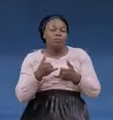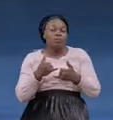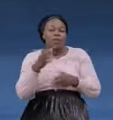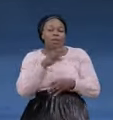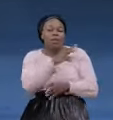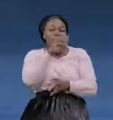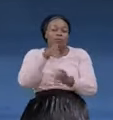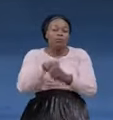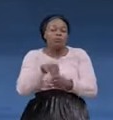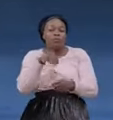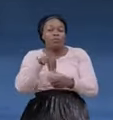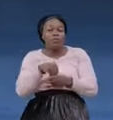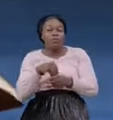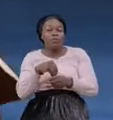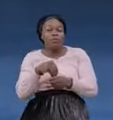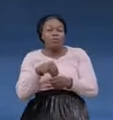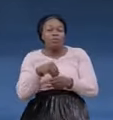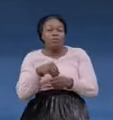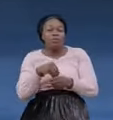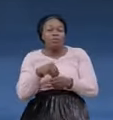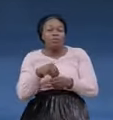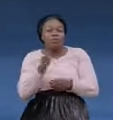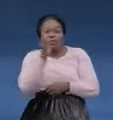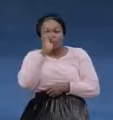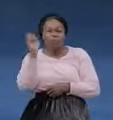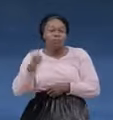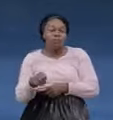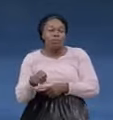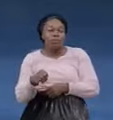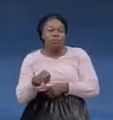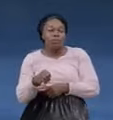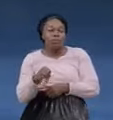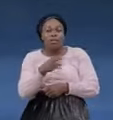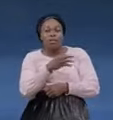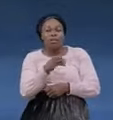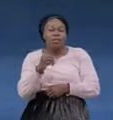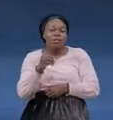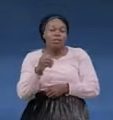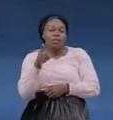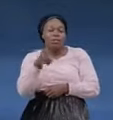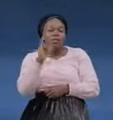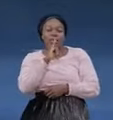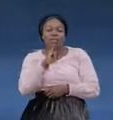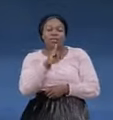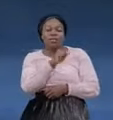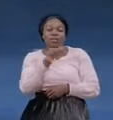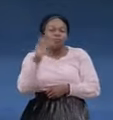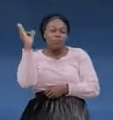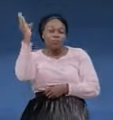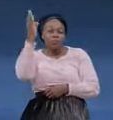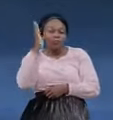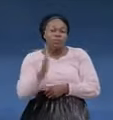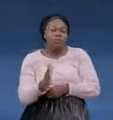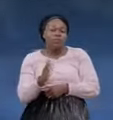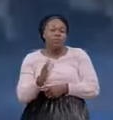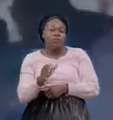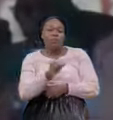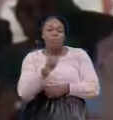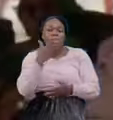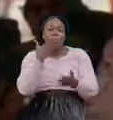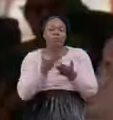impersonation, and so on. I am a pastor. I am an ideal